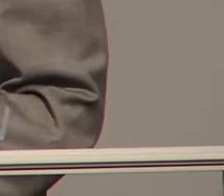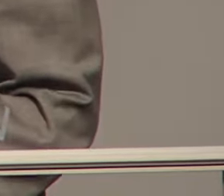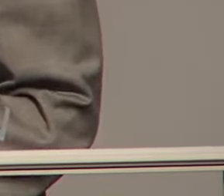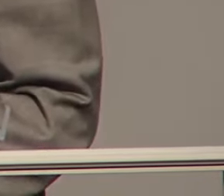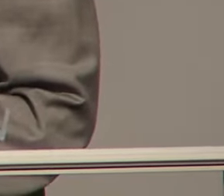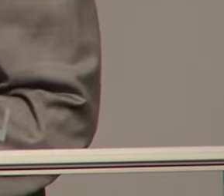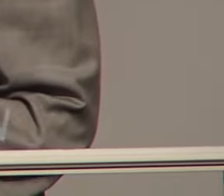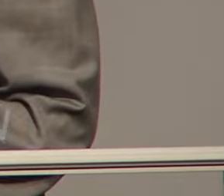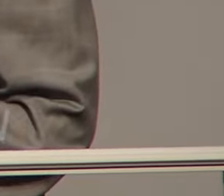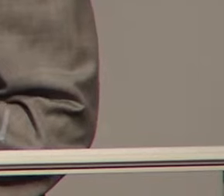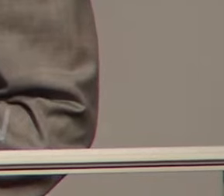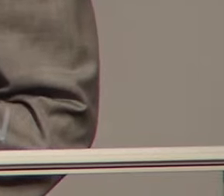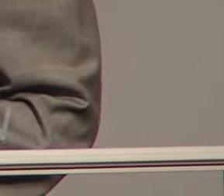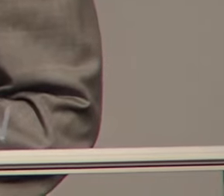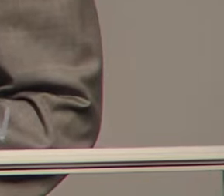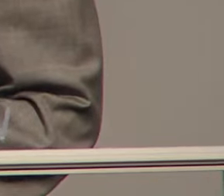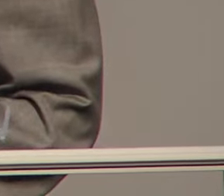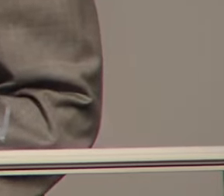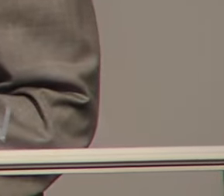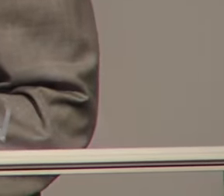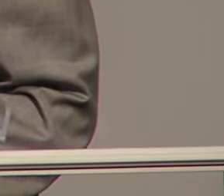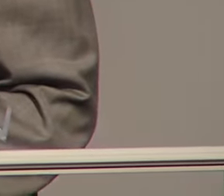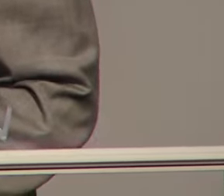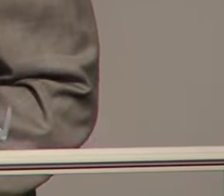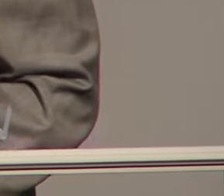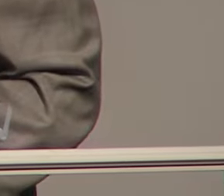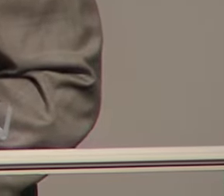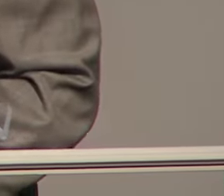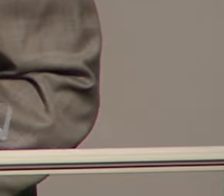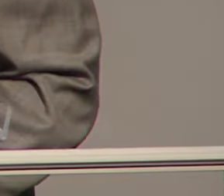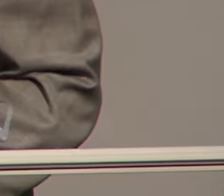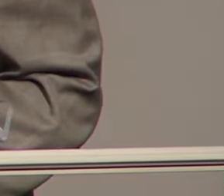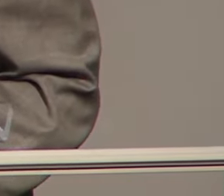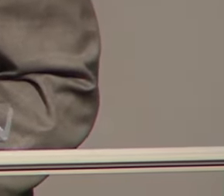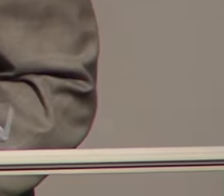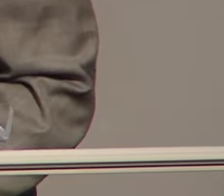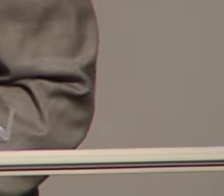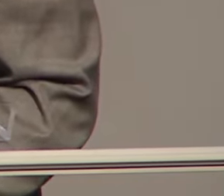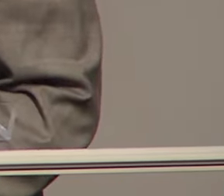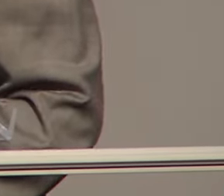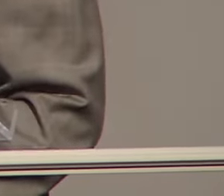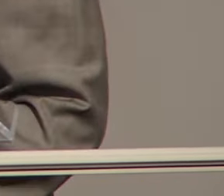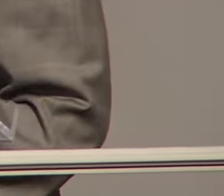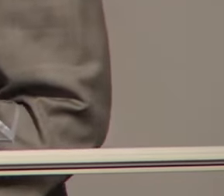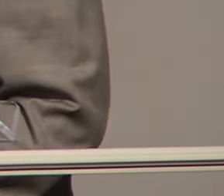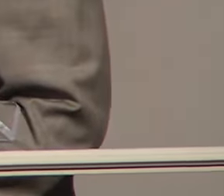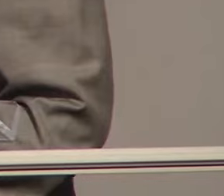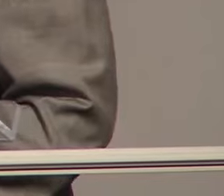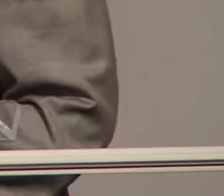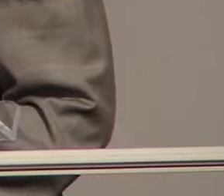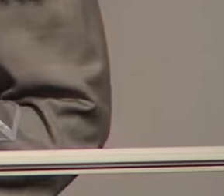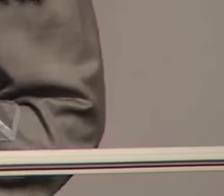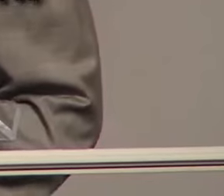Victory in Temptation. Please join me and read responsibly using the monitors overhead.